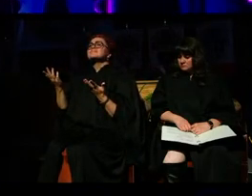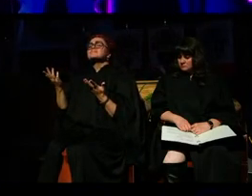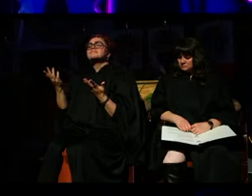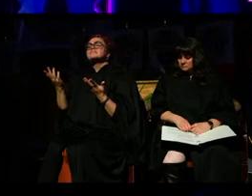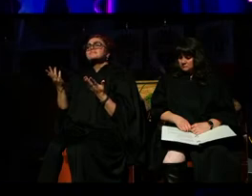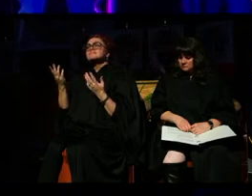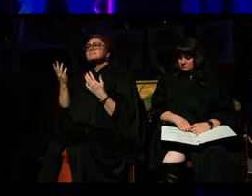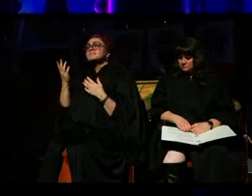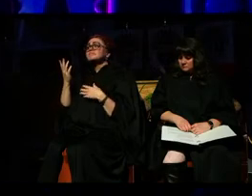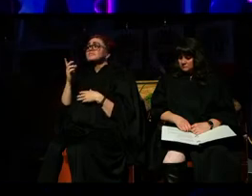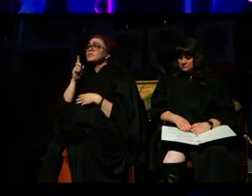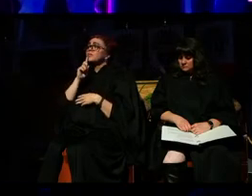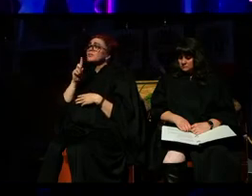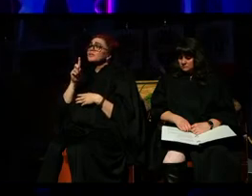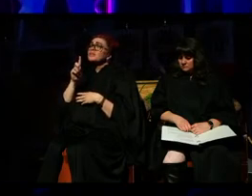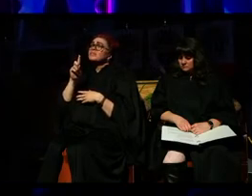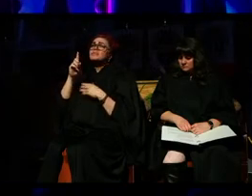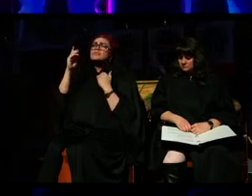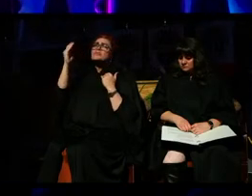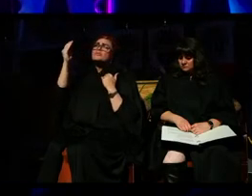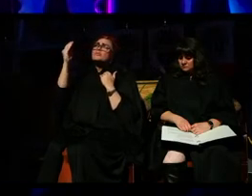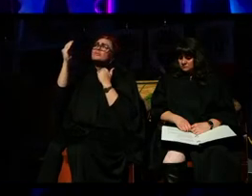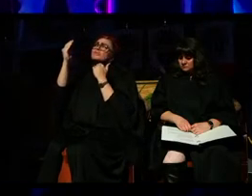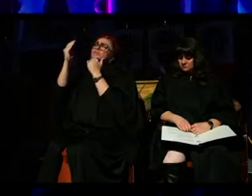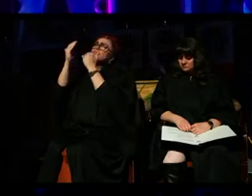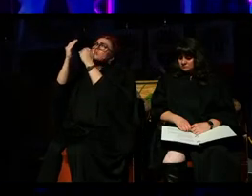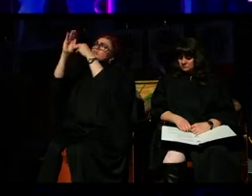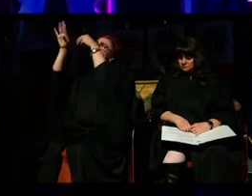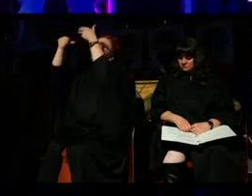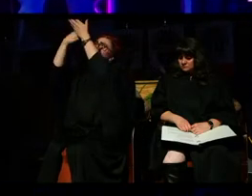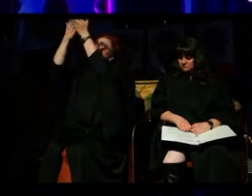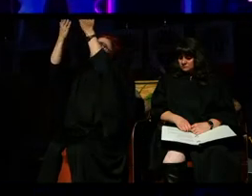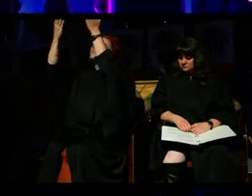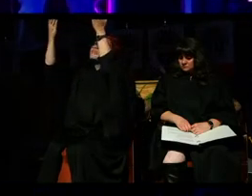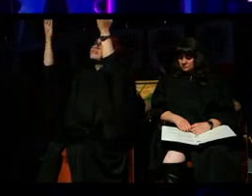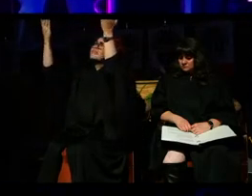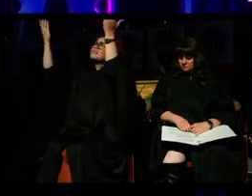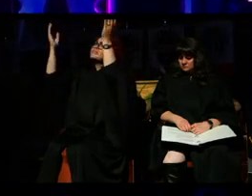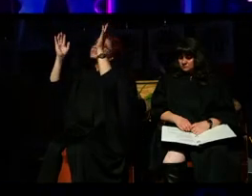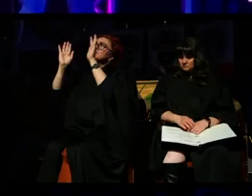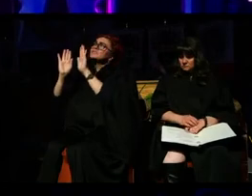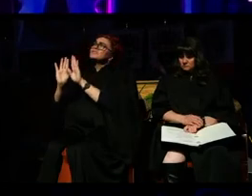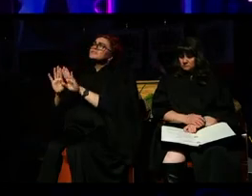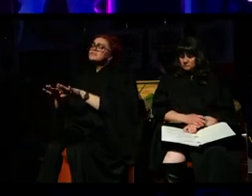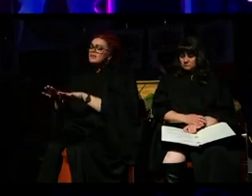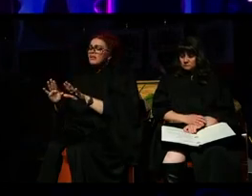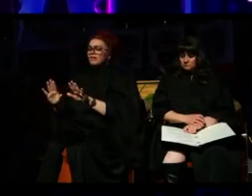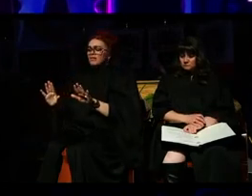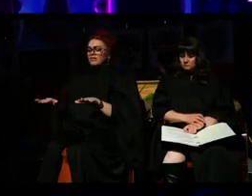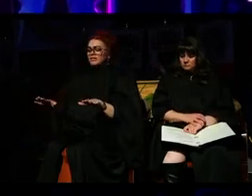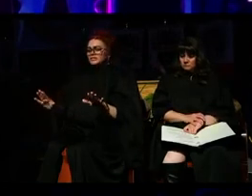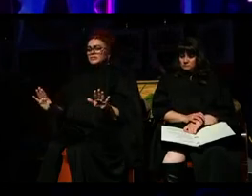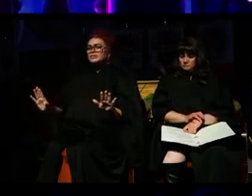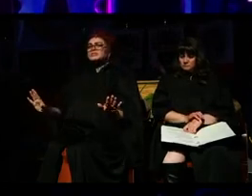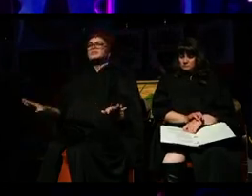the nearest thing to heaven is a child?